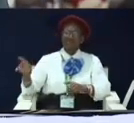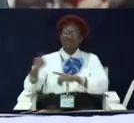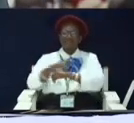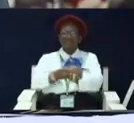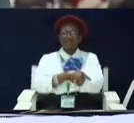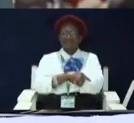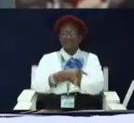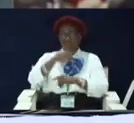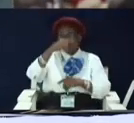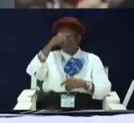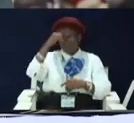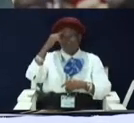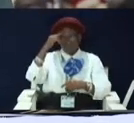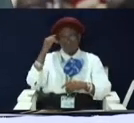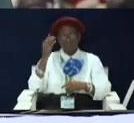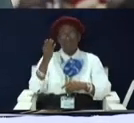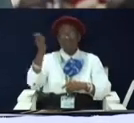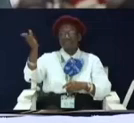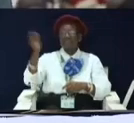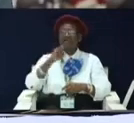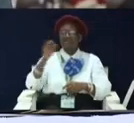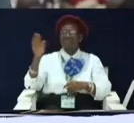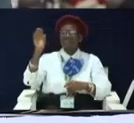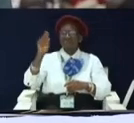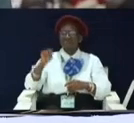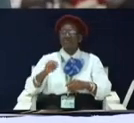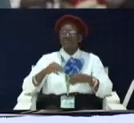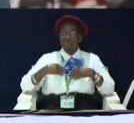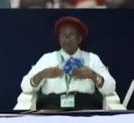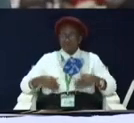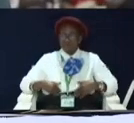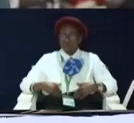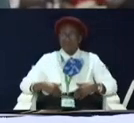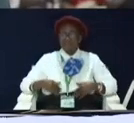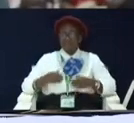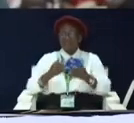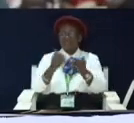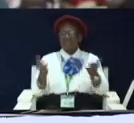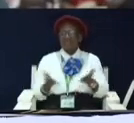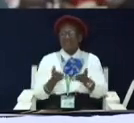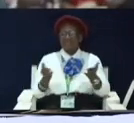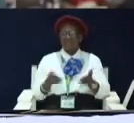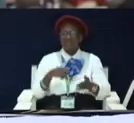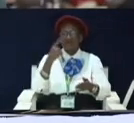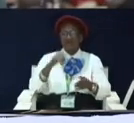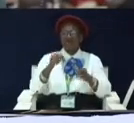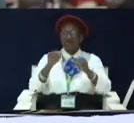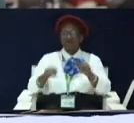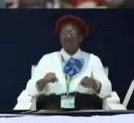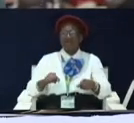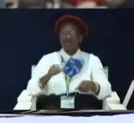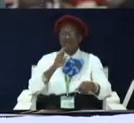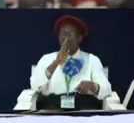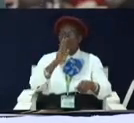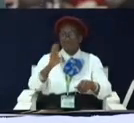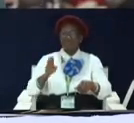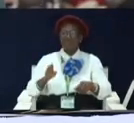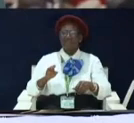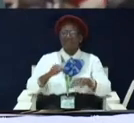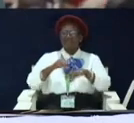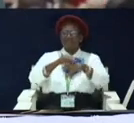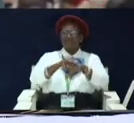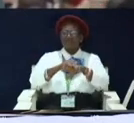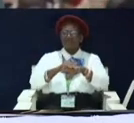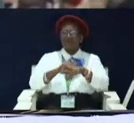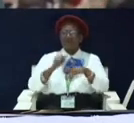here who can be called anything other than an infant compared to him. Nitori na gbogbo wa pata